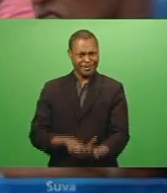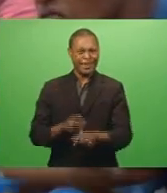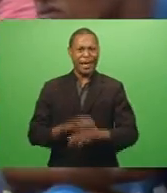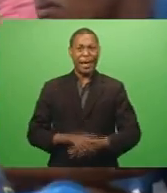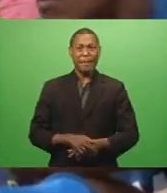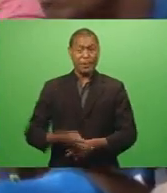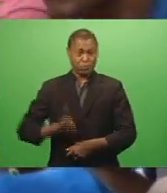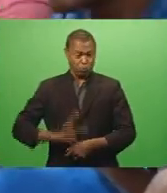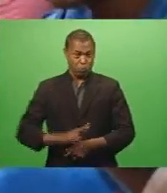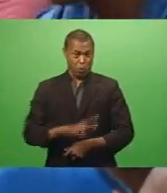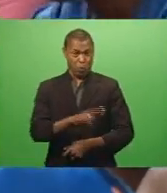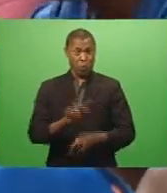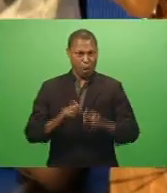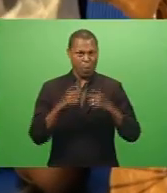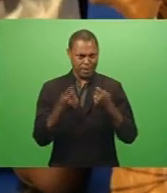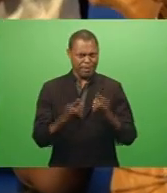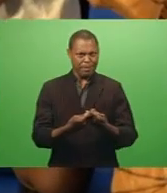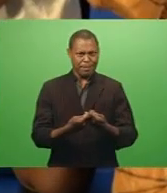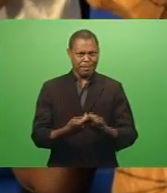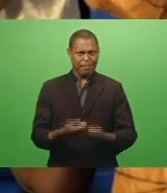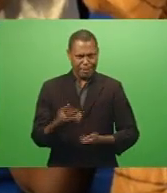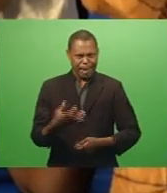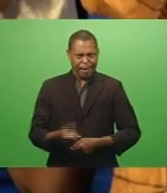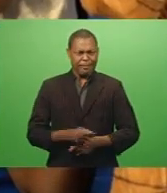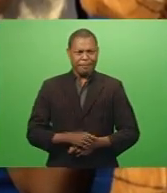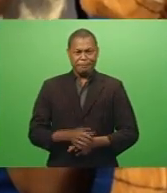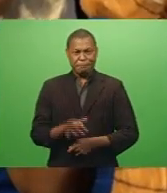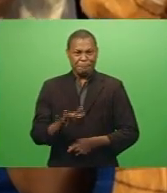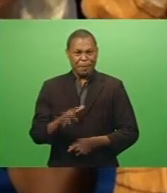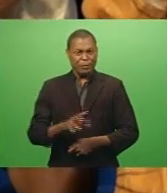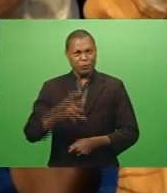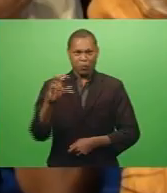of claiming this new Fairbrother Trophy for the first time tomorrow.